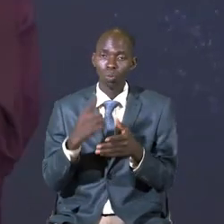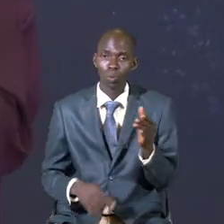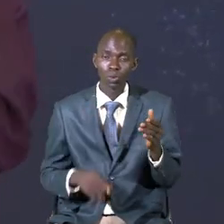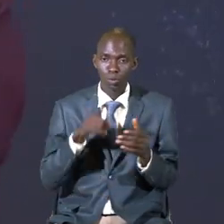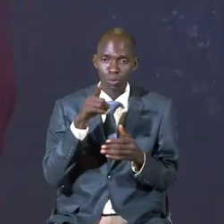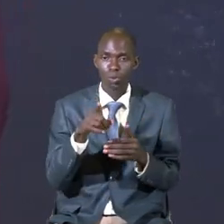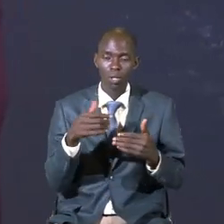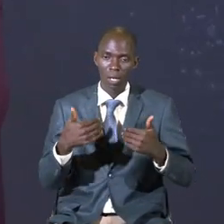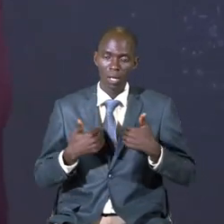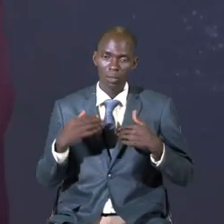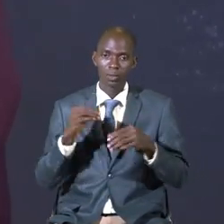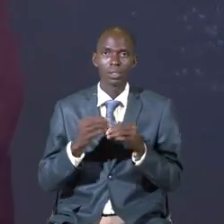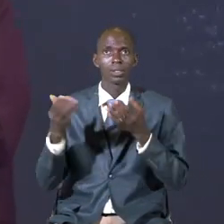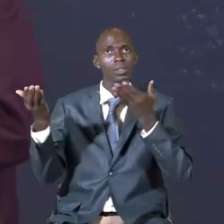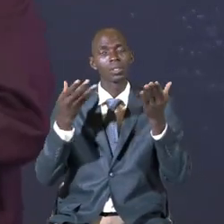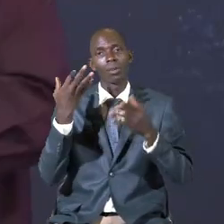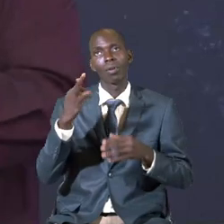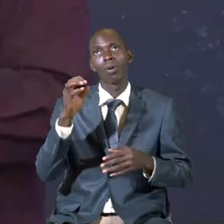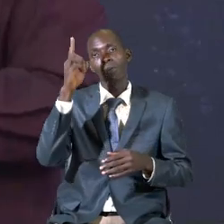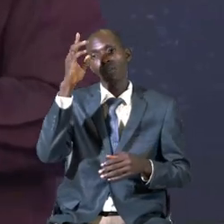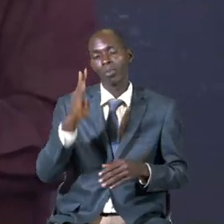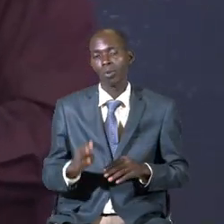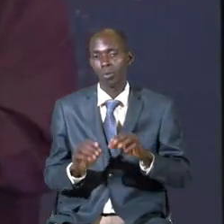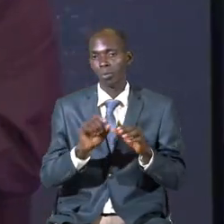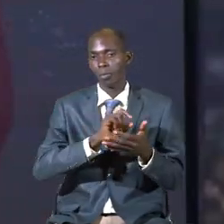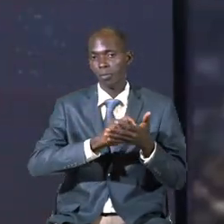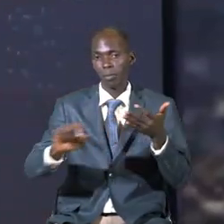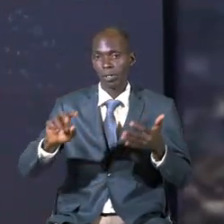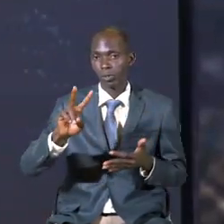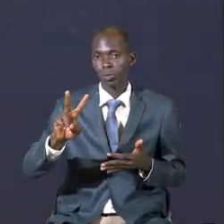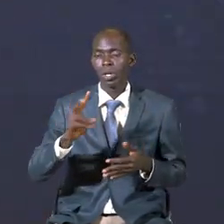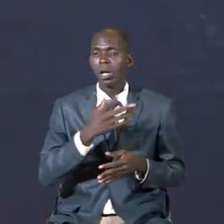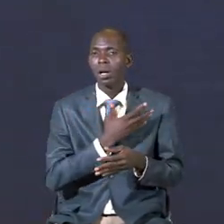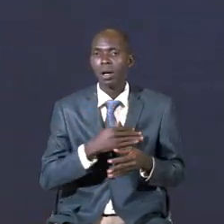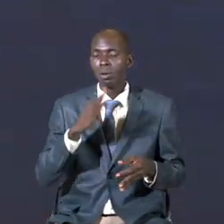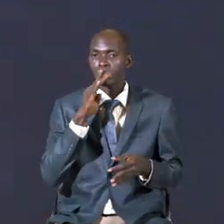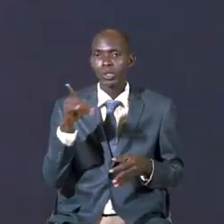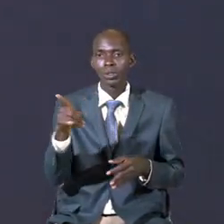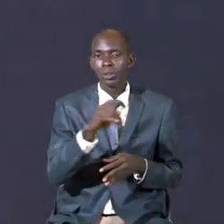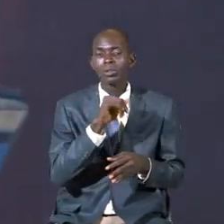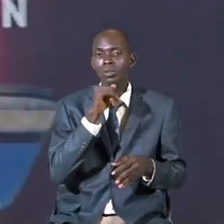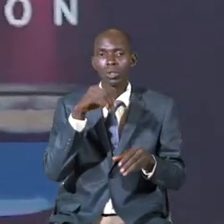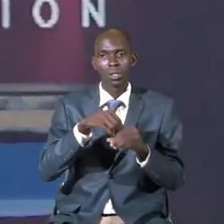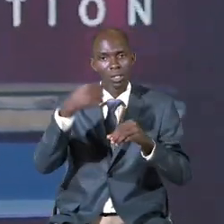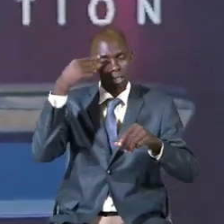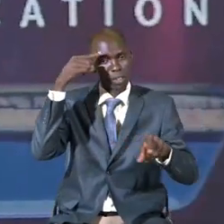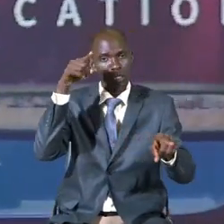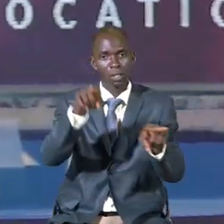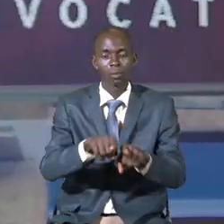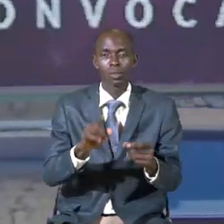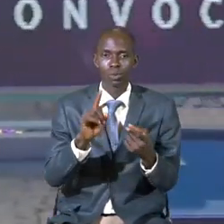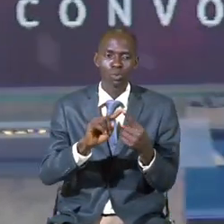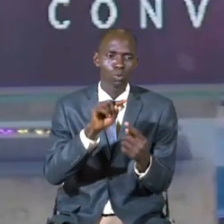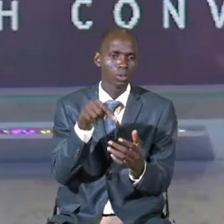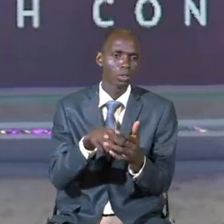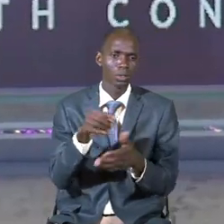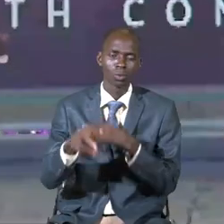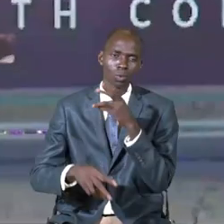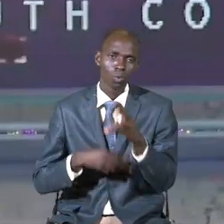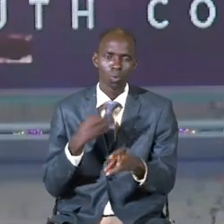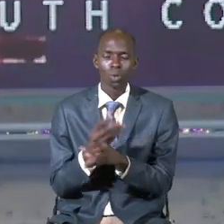god and then in verse 2 it says and be not conformed to this world be not